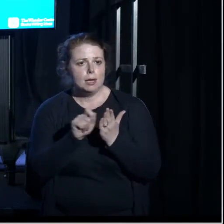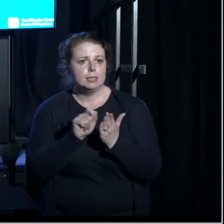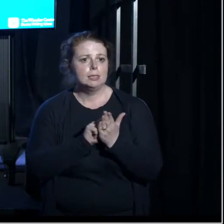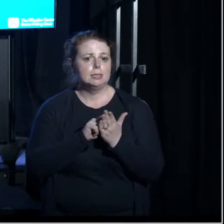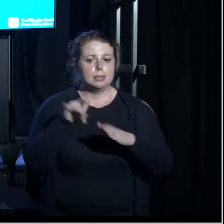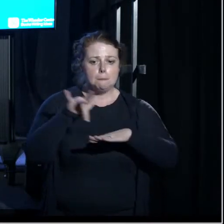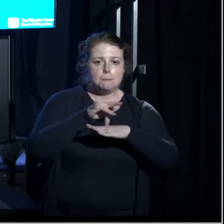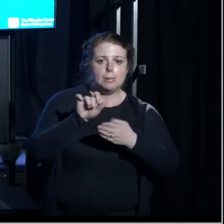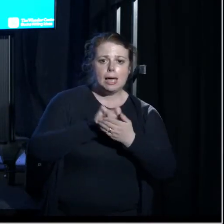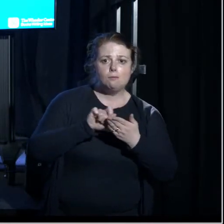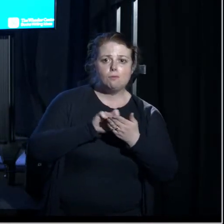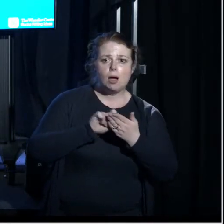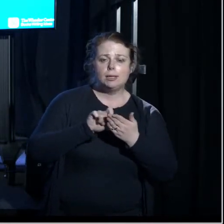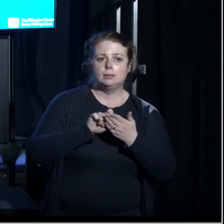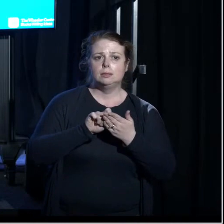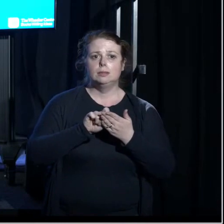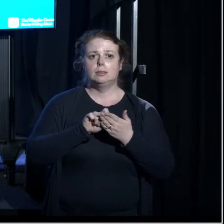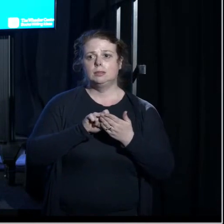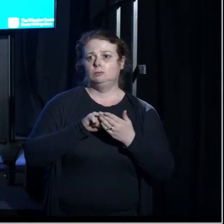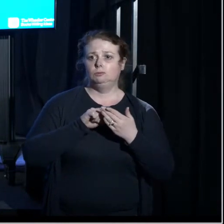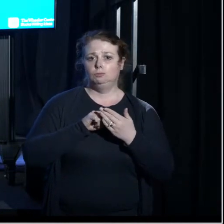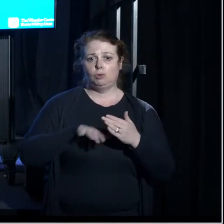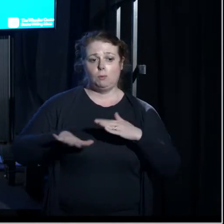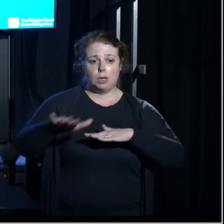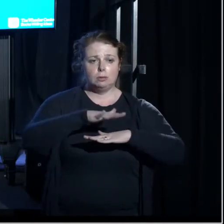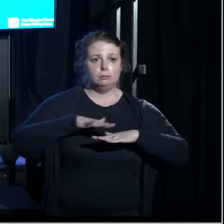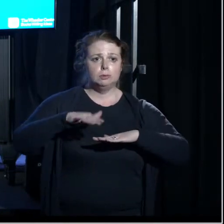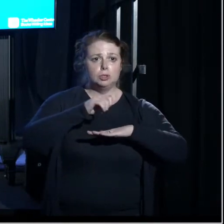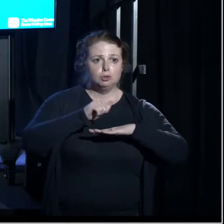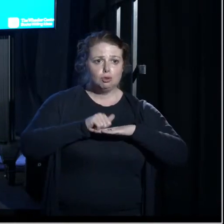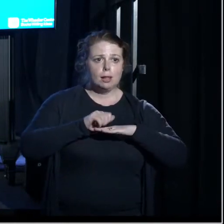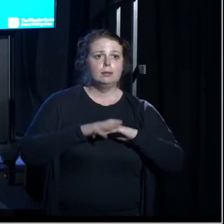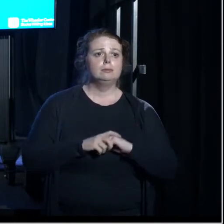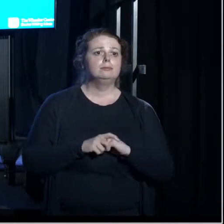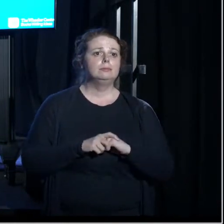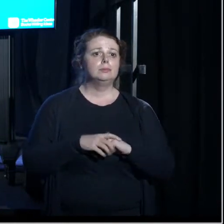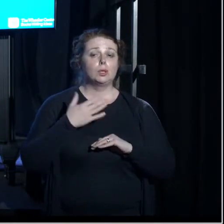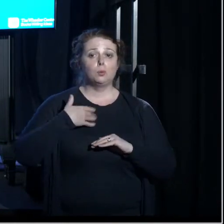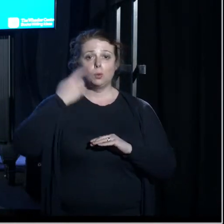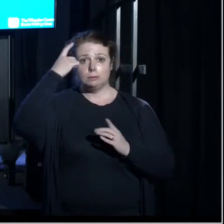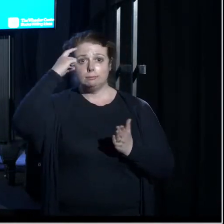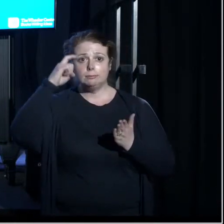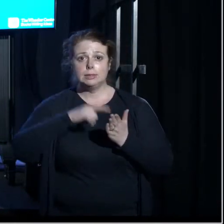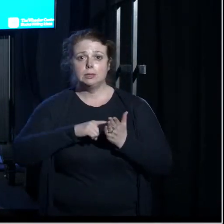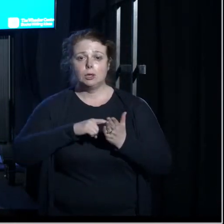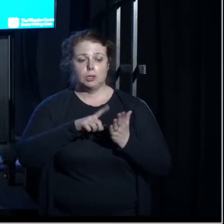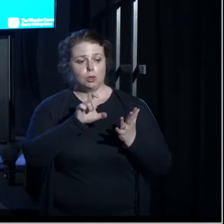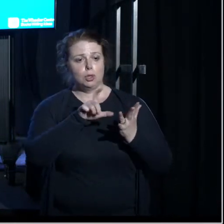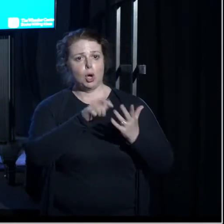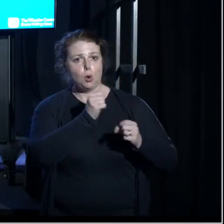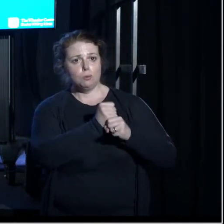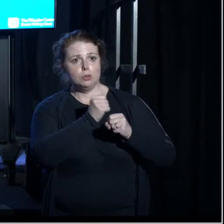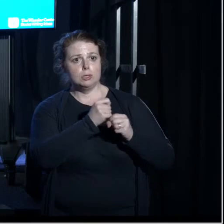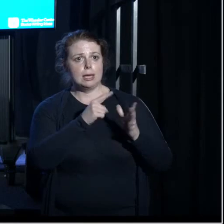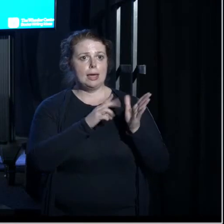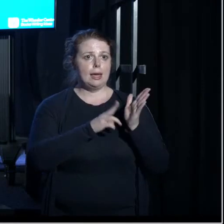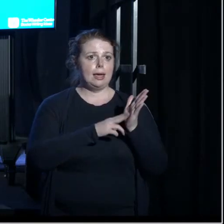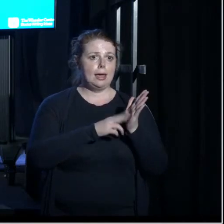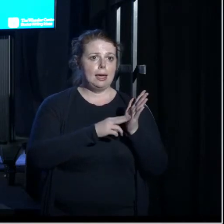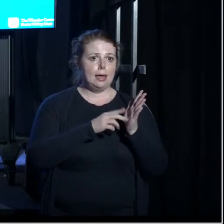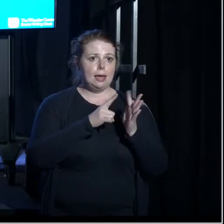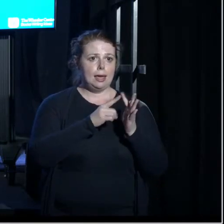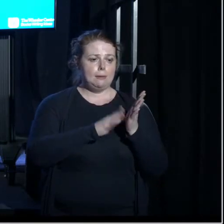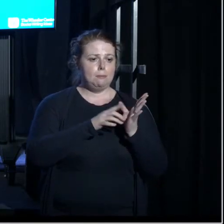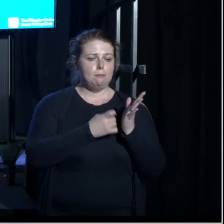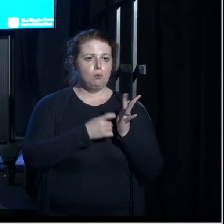continent. I want to give a huge shout out right now as well to our Poetry Month co-producers, Anne-Marie Tefeu and